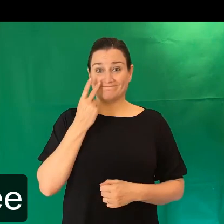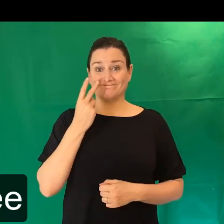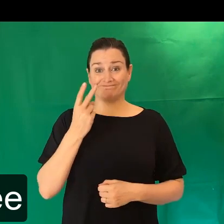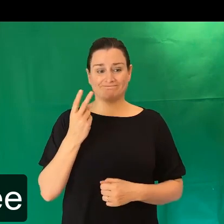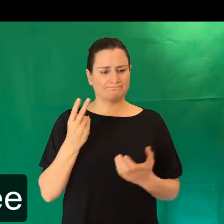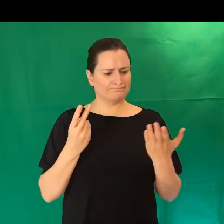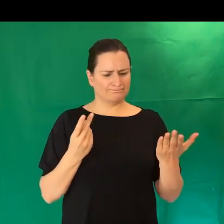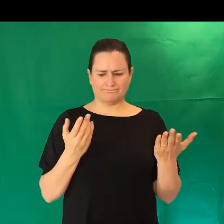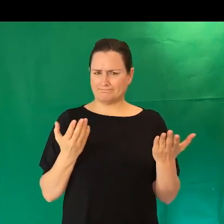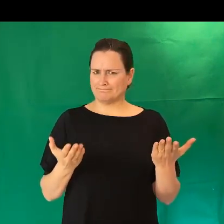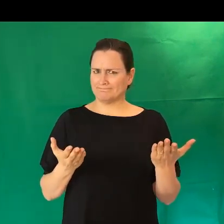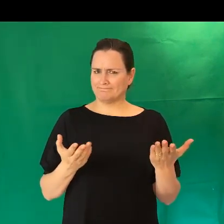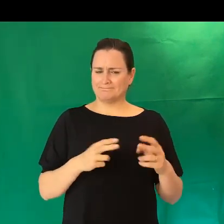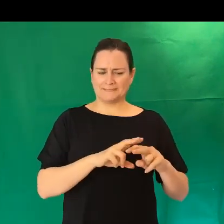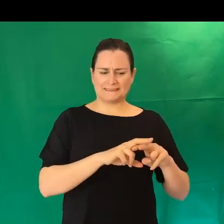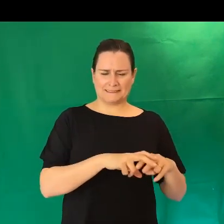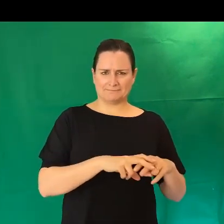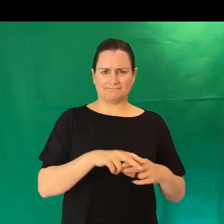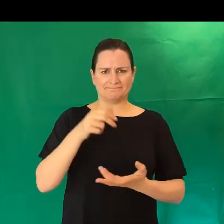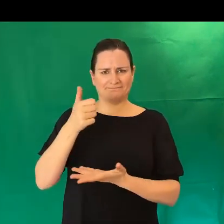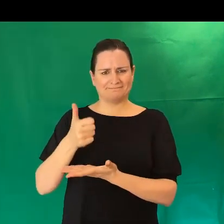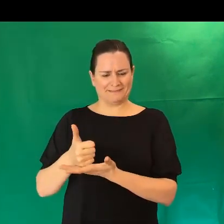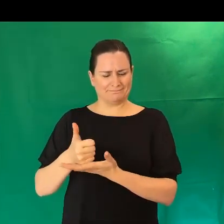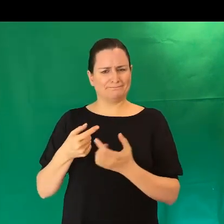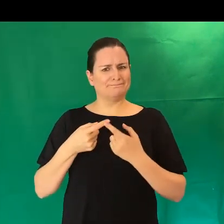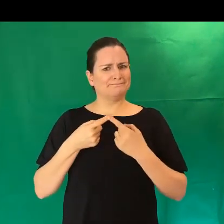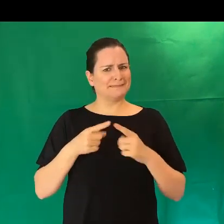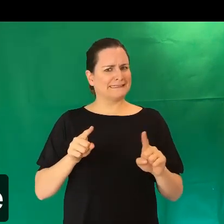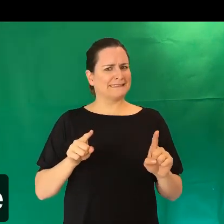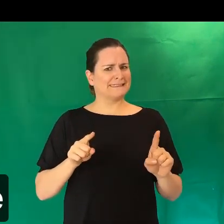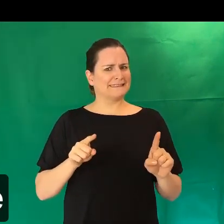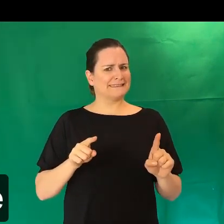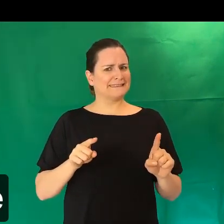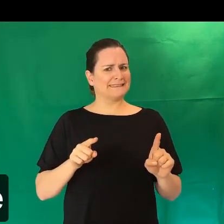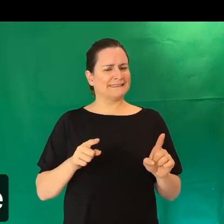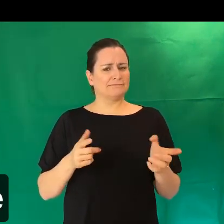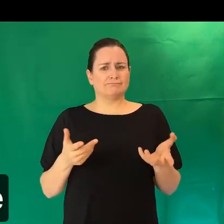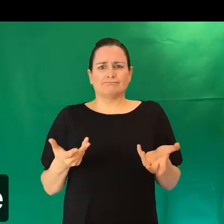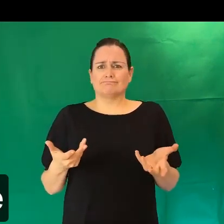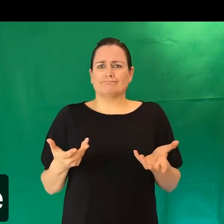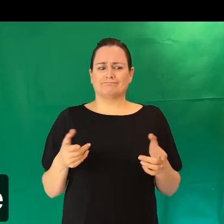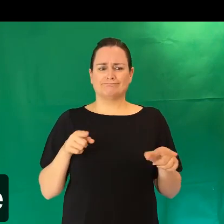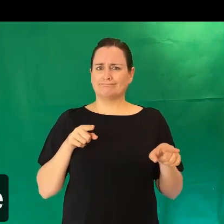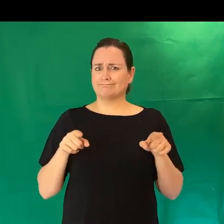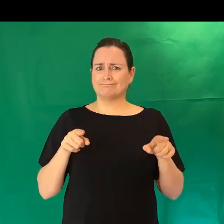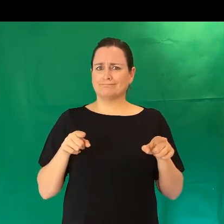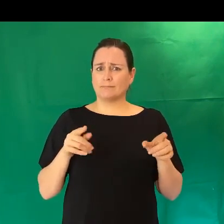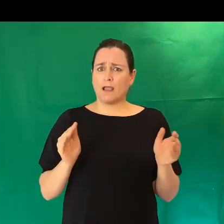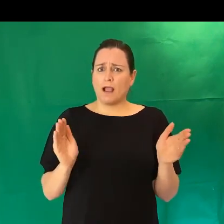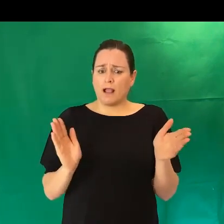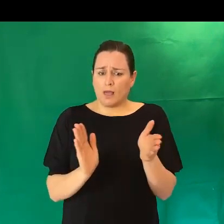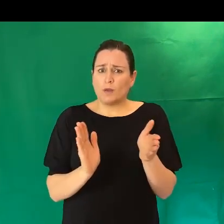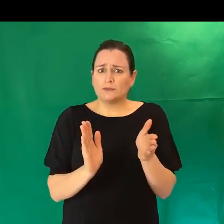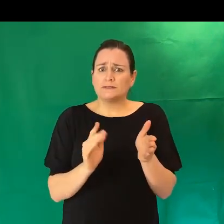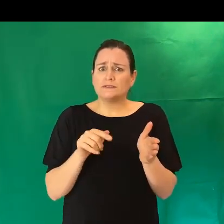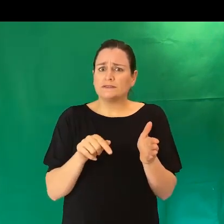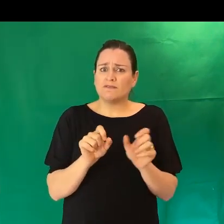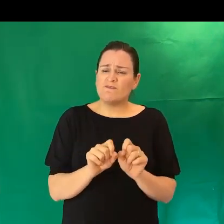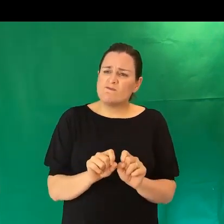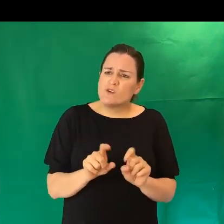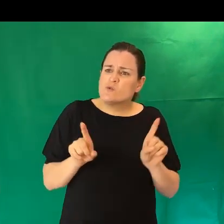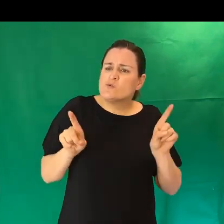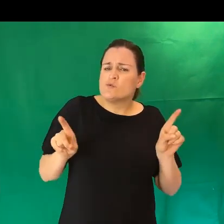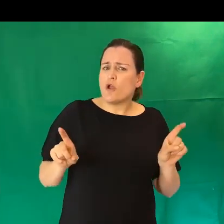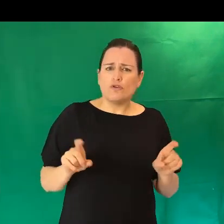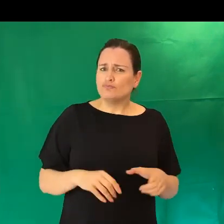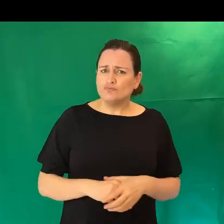What you can see is these schools have quite different signs for this lemma, but in fact, these schools are not very far apart in the